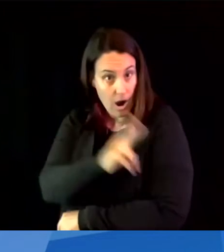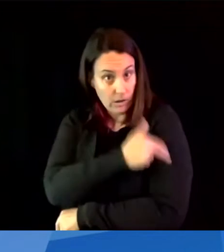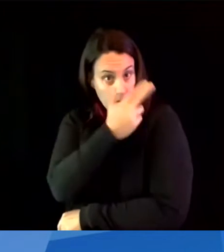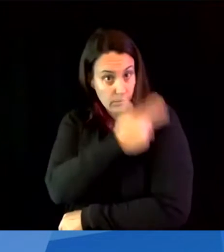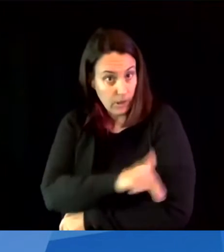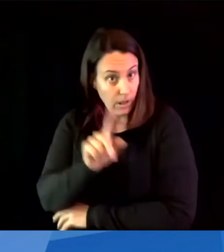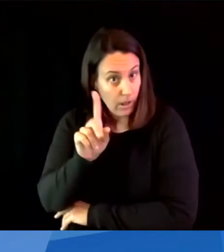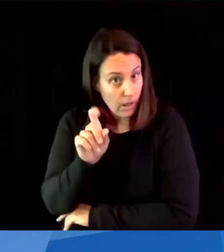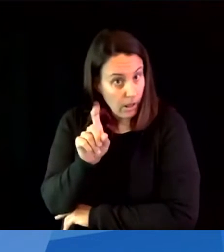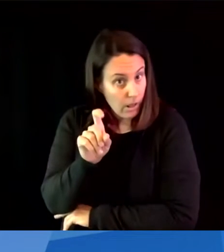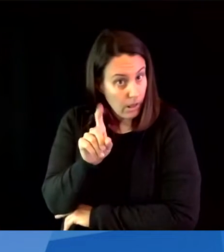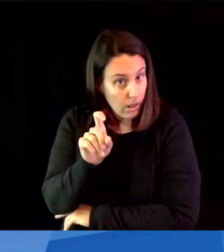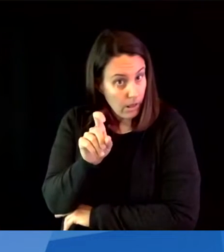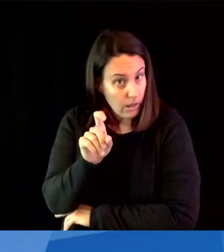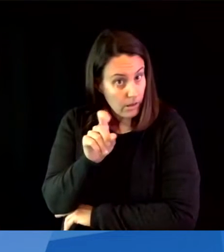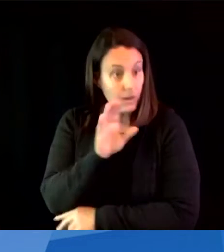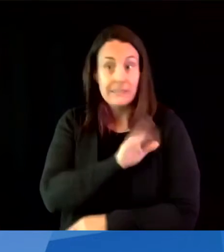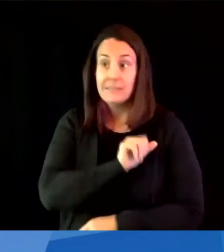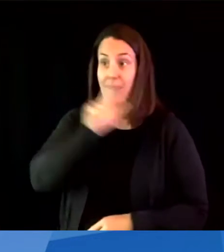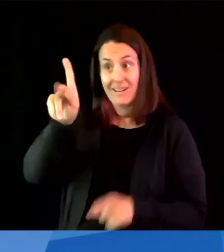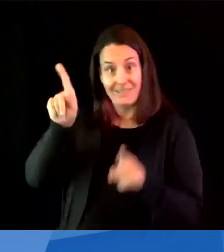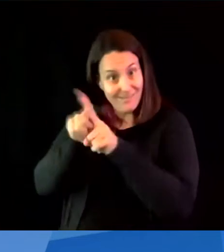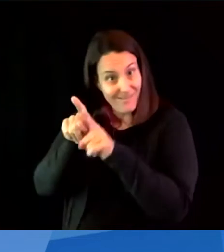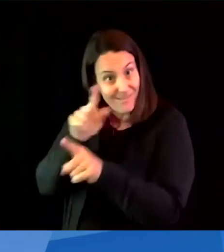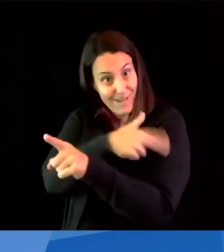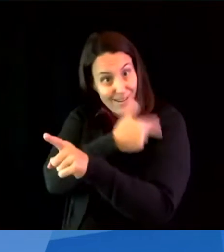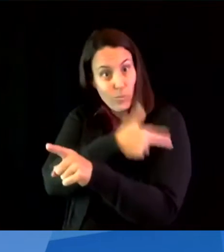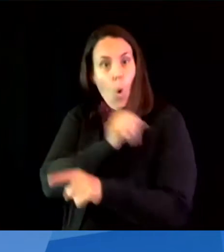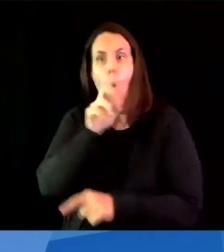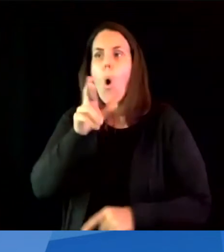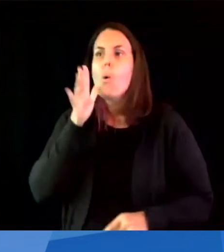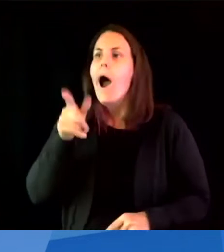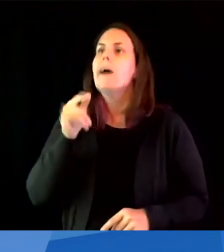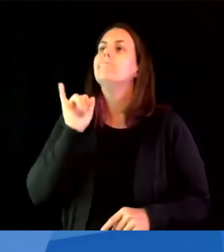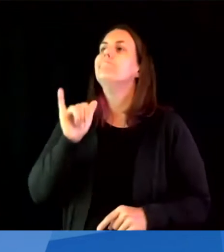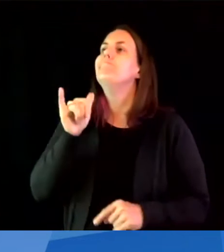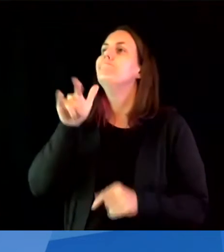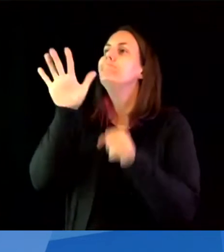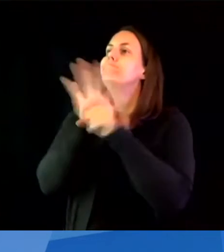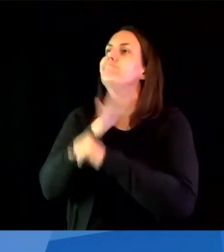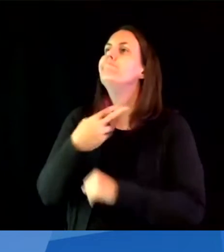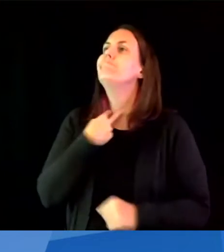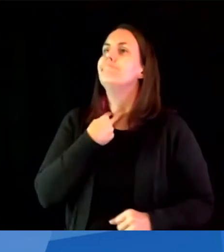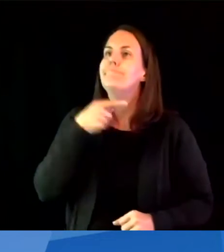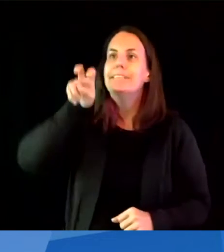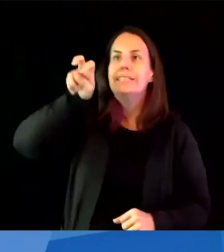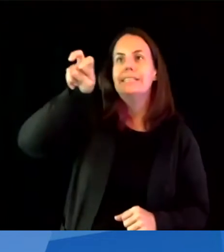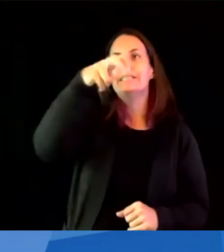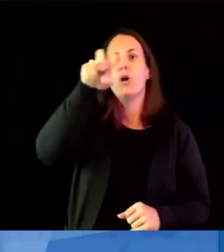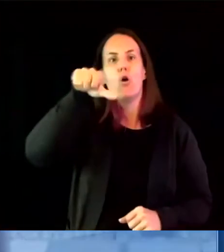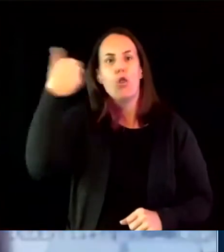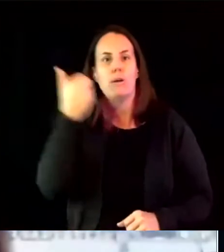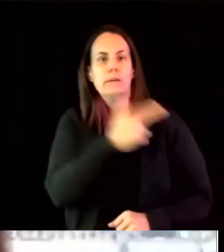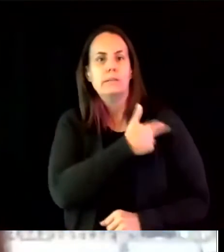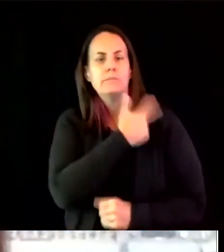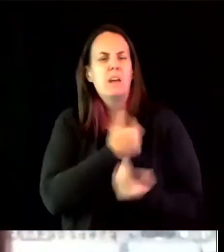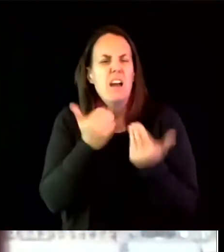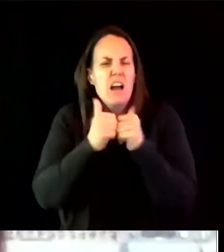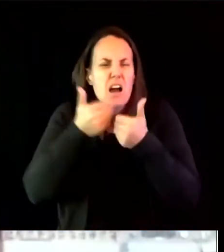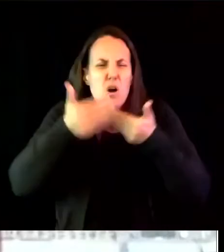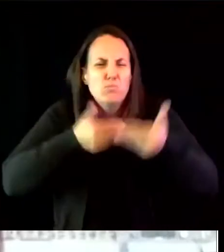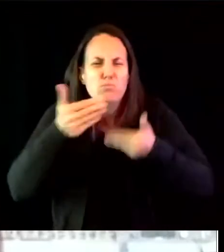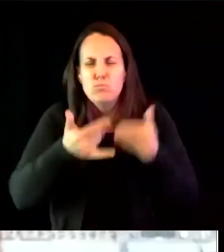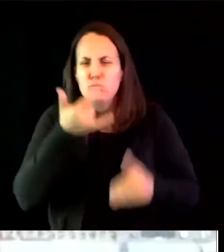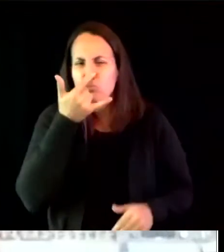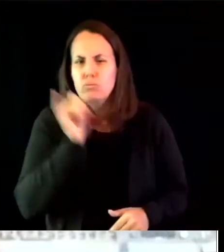option to shuttle these patients back and forth, so to speak? Deb? What happens if a patient decompensates